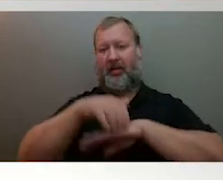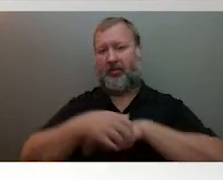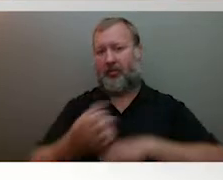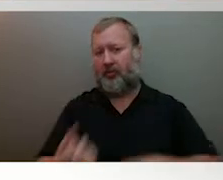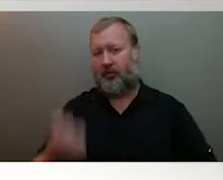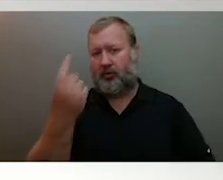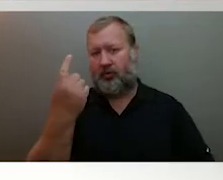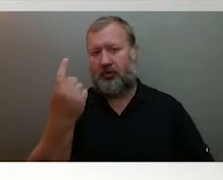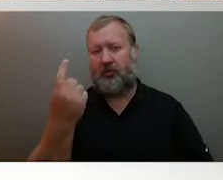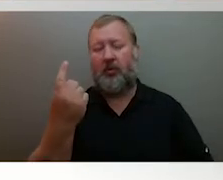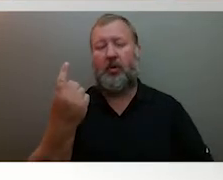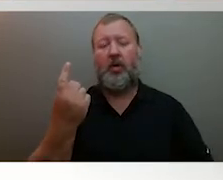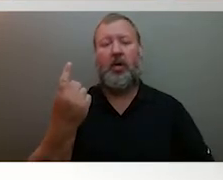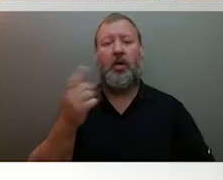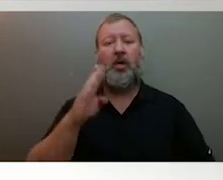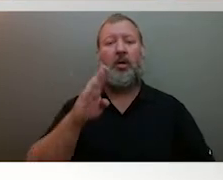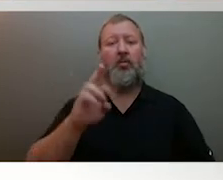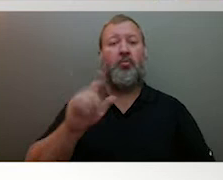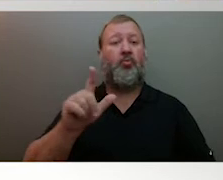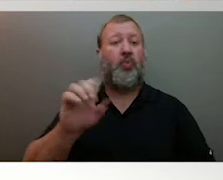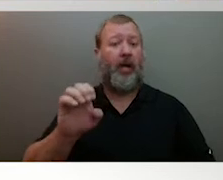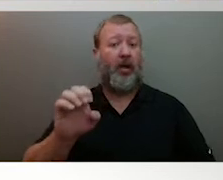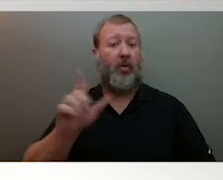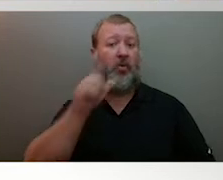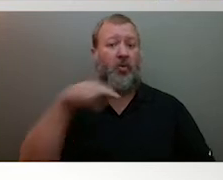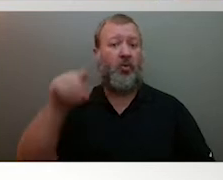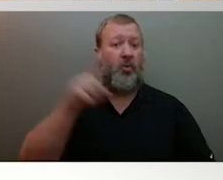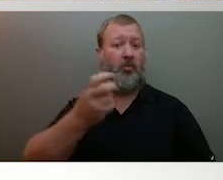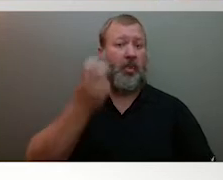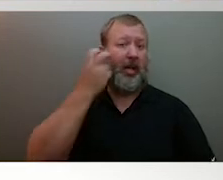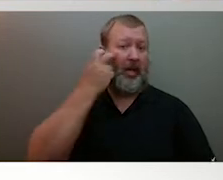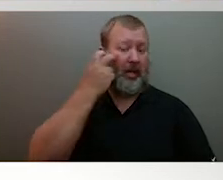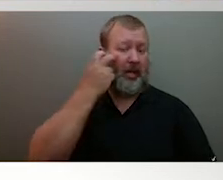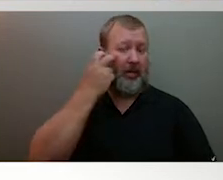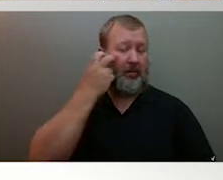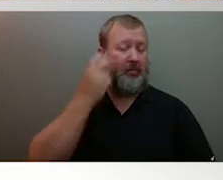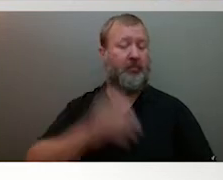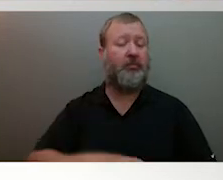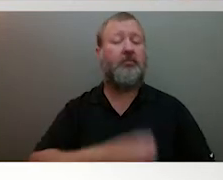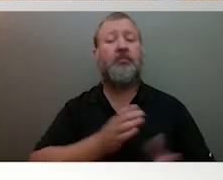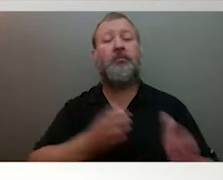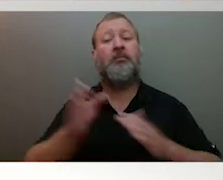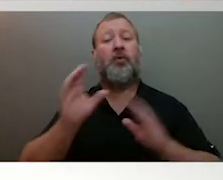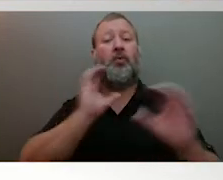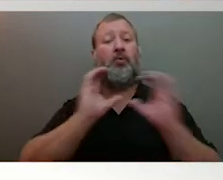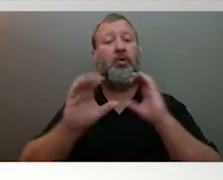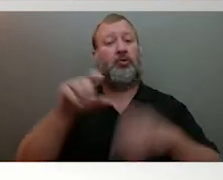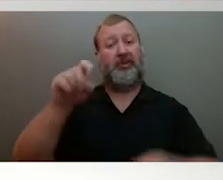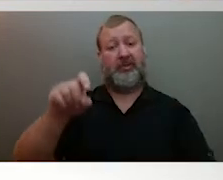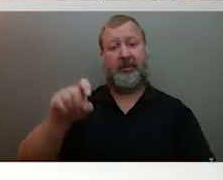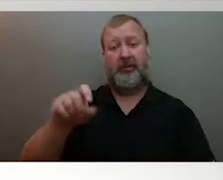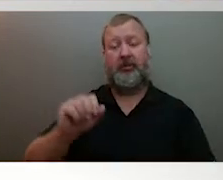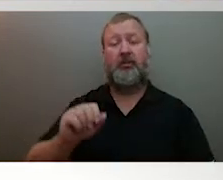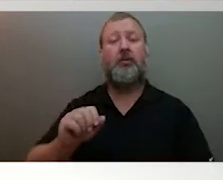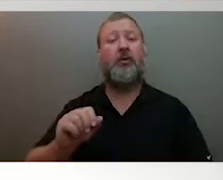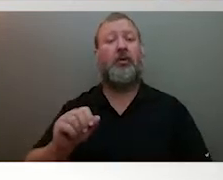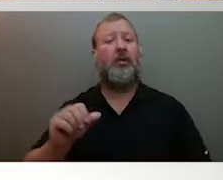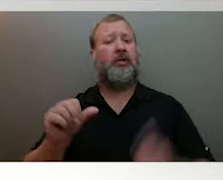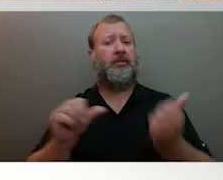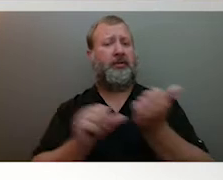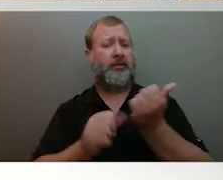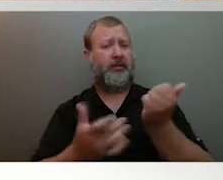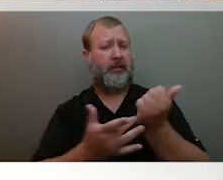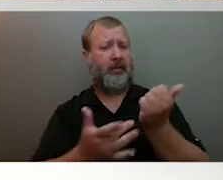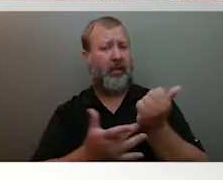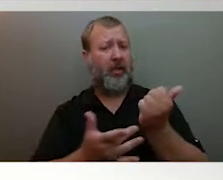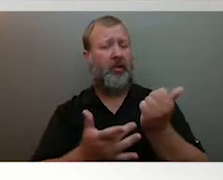proficiency, Braille instruction for students who are blind or visually impaired, communication needs, and assistive technology